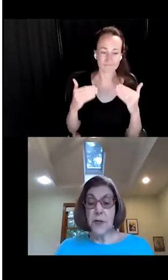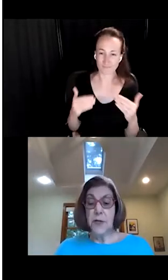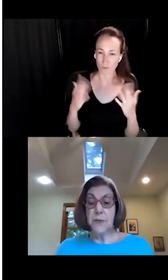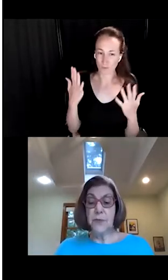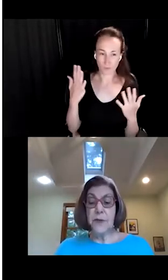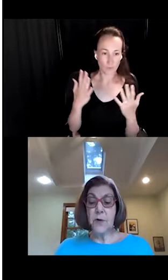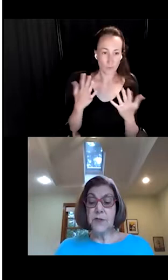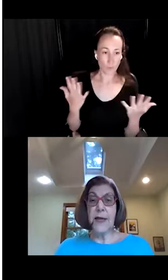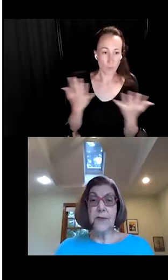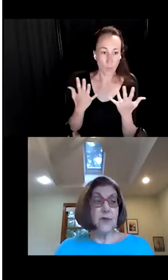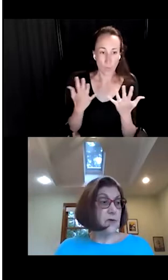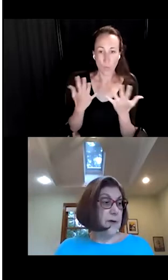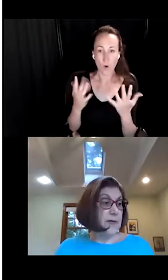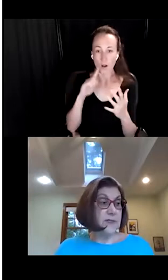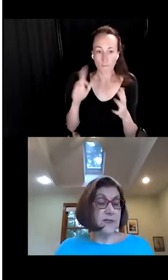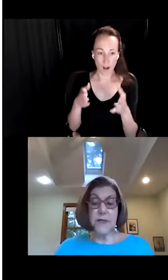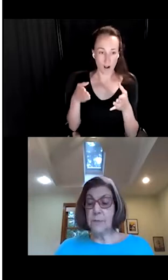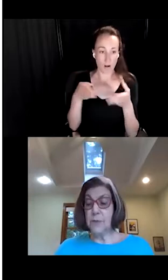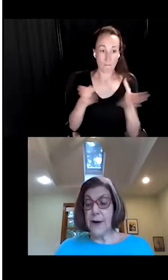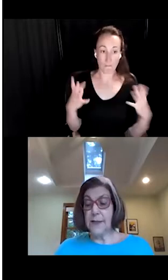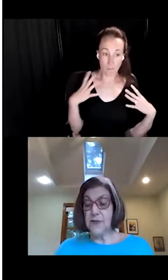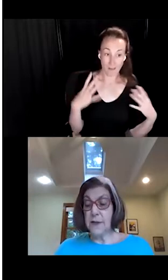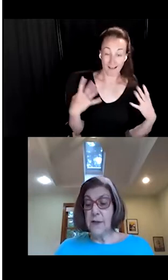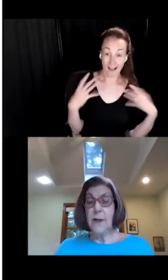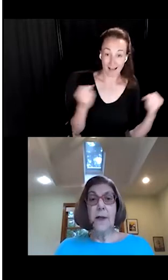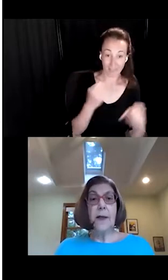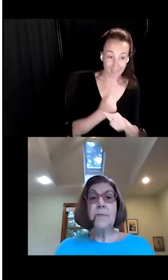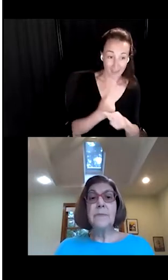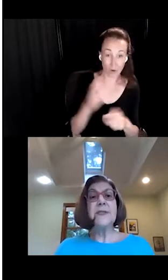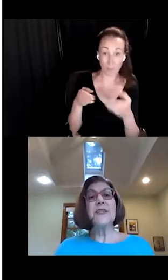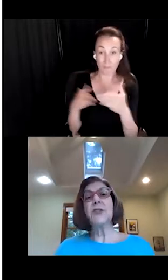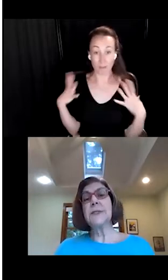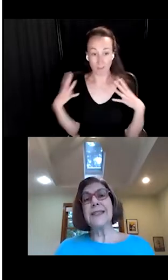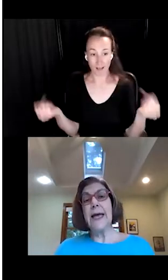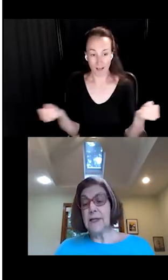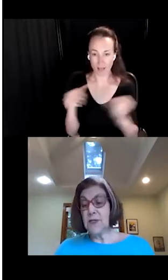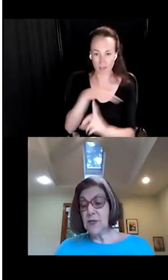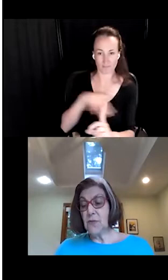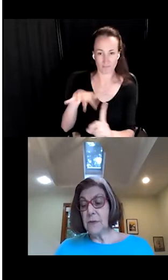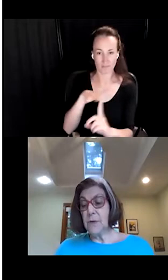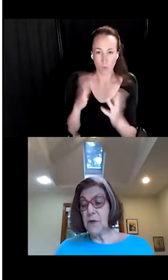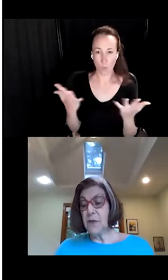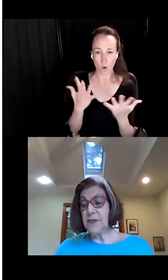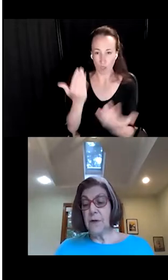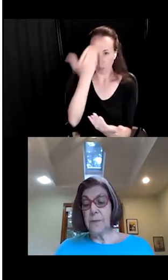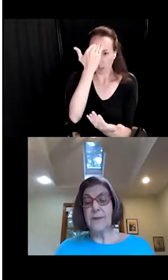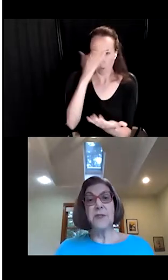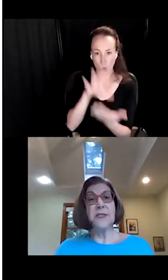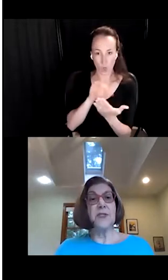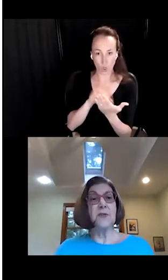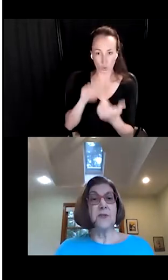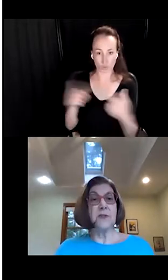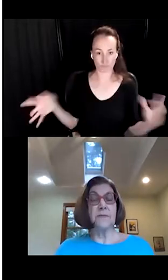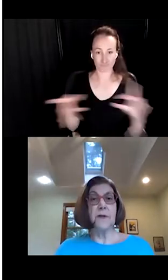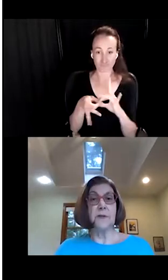supports to bring them all together to create a sustainable practice? Implementation science has only been with us for about